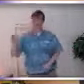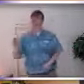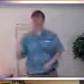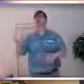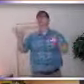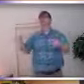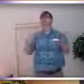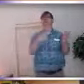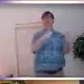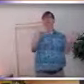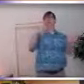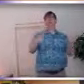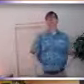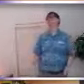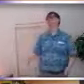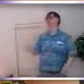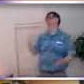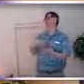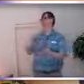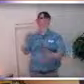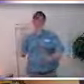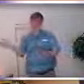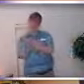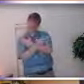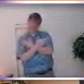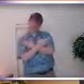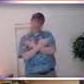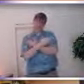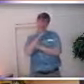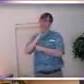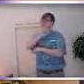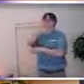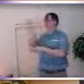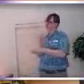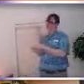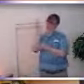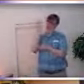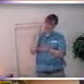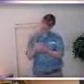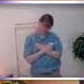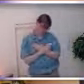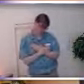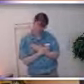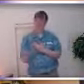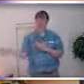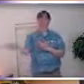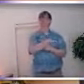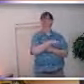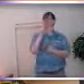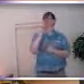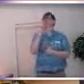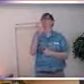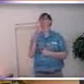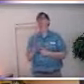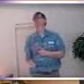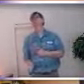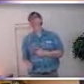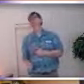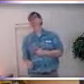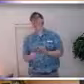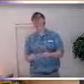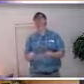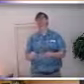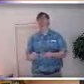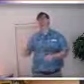beginning, because we started out as love, pure love. That's who we are. And then we got